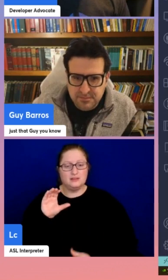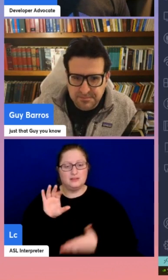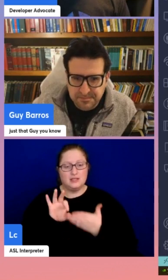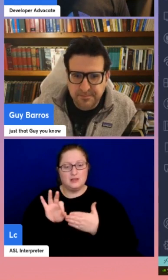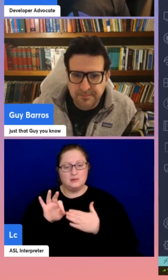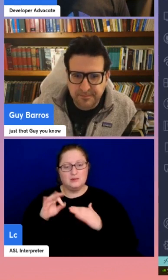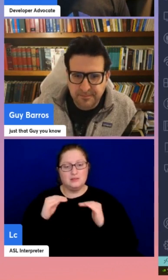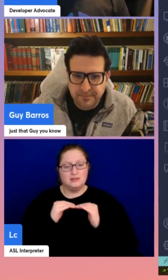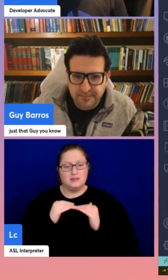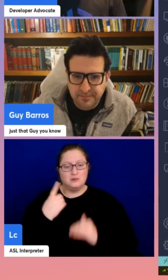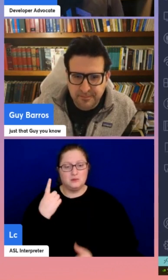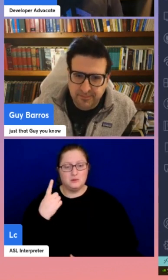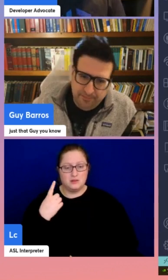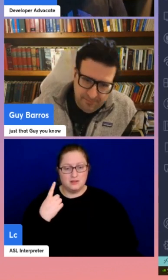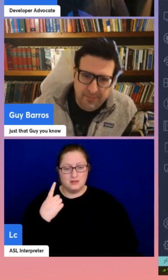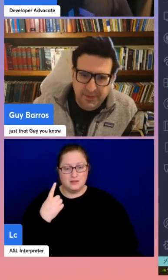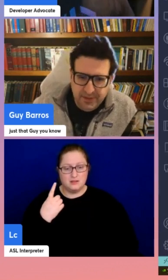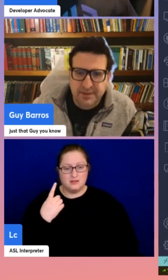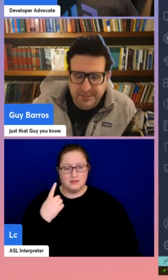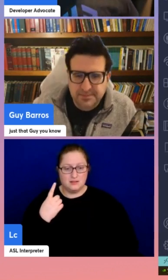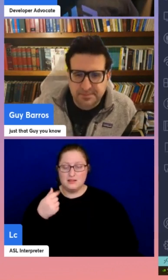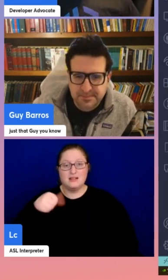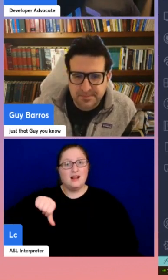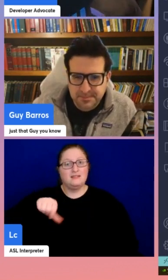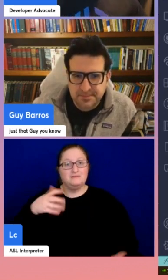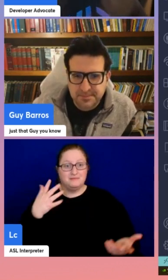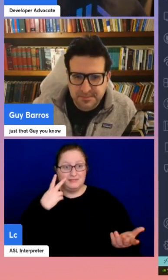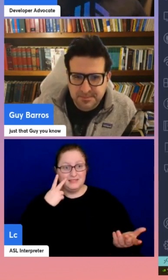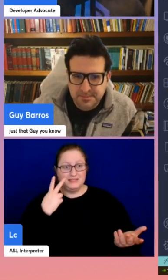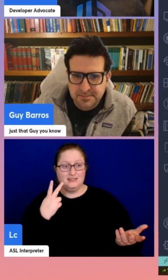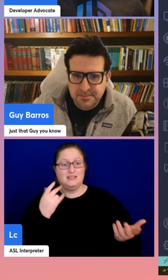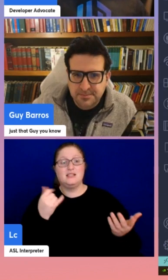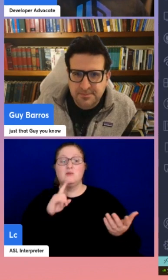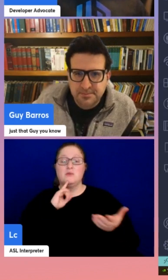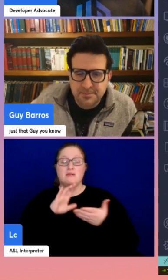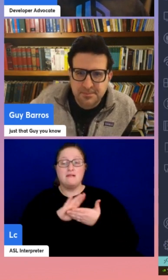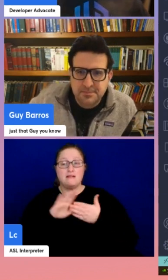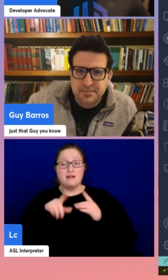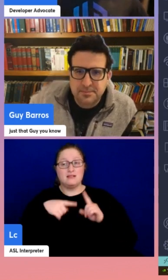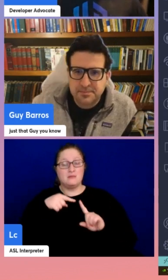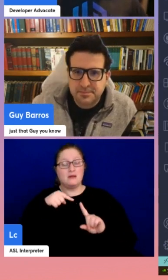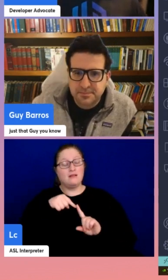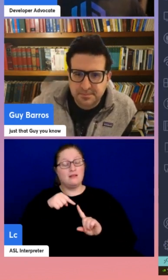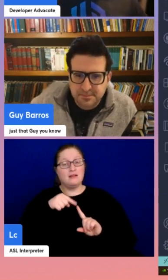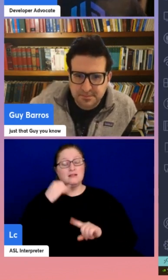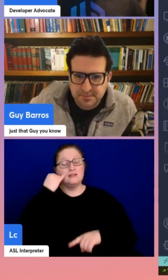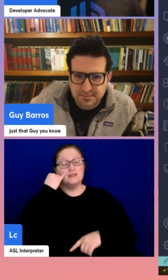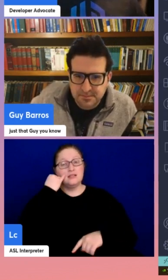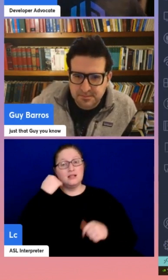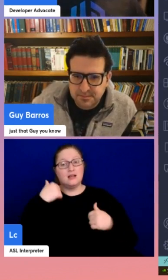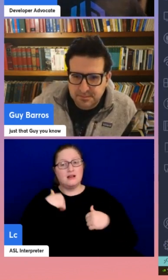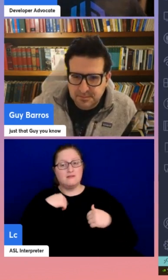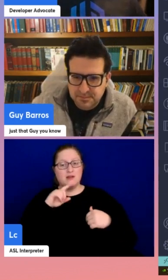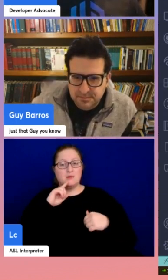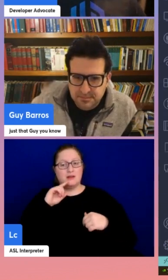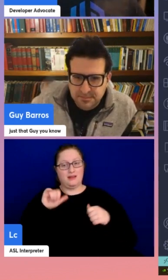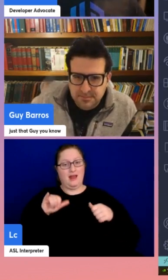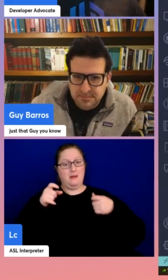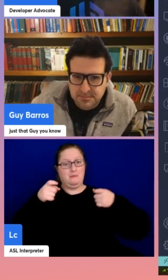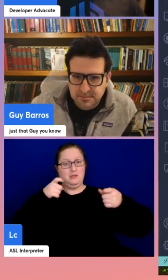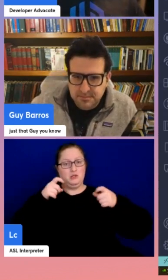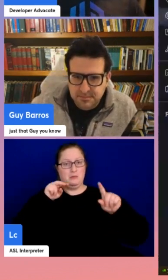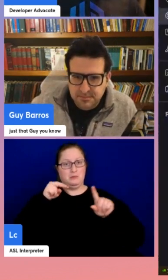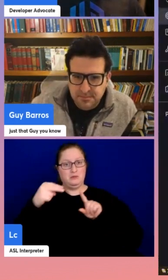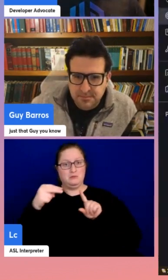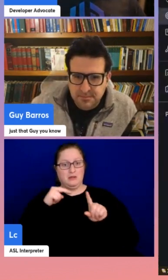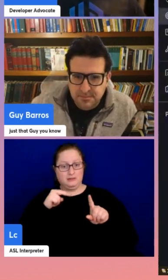equals 1. Okay, see, permission denied. Now, the nice thing about this is that if I look at it from an administration perspective, and we